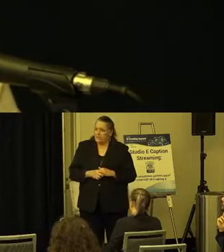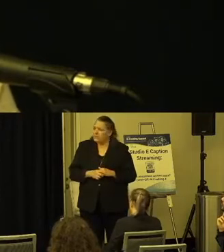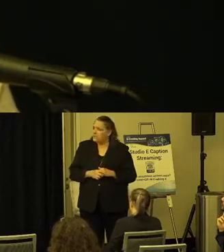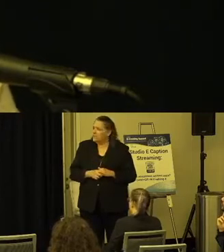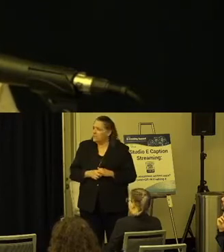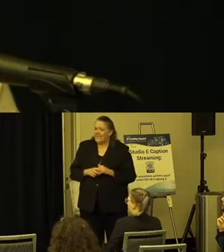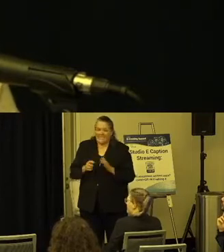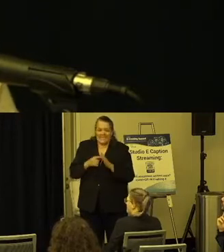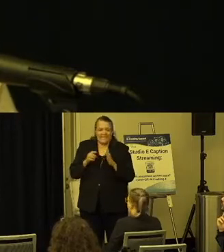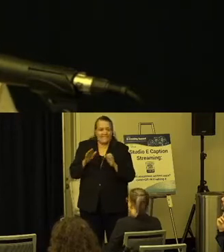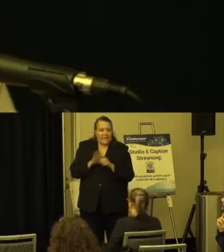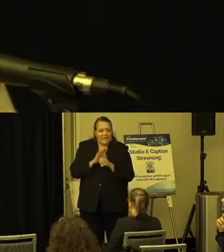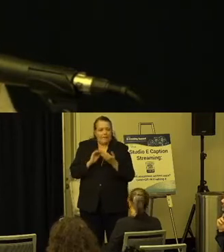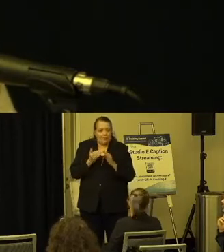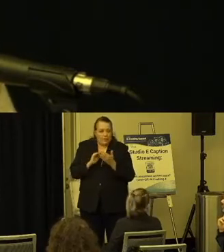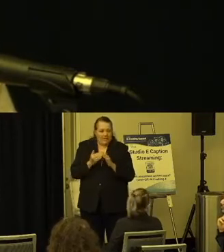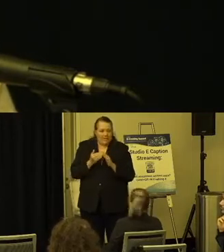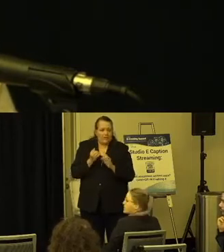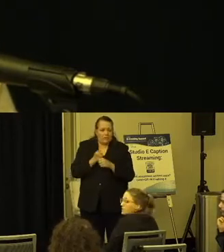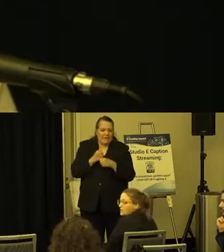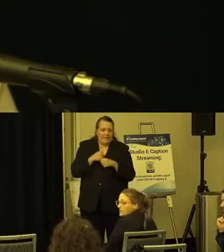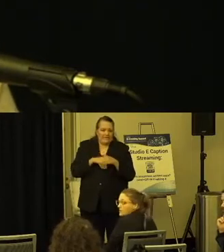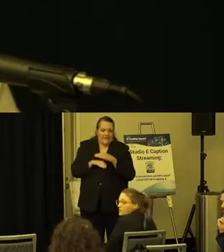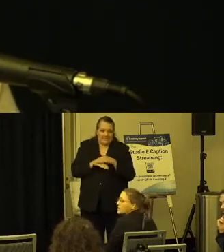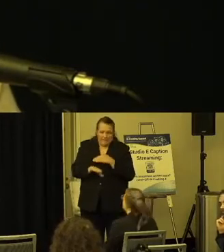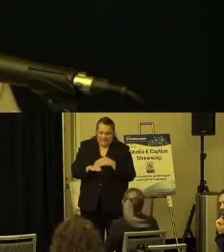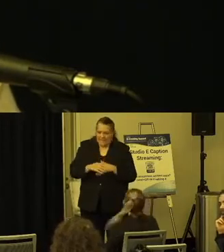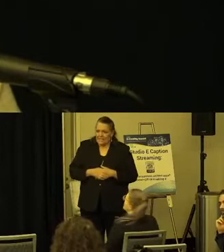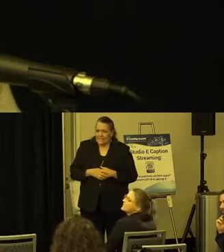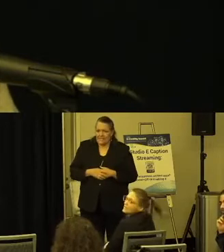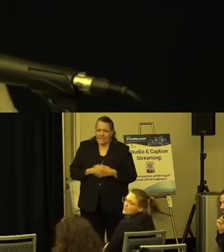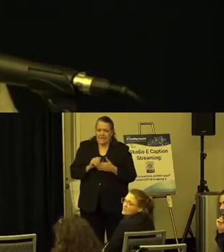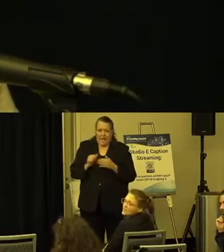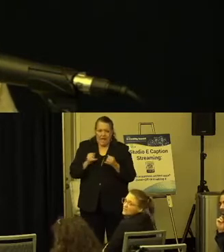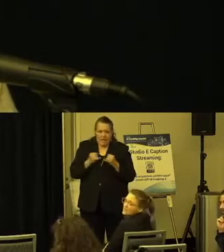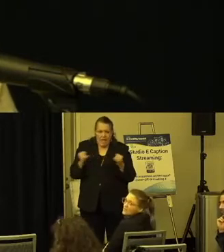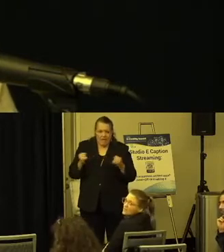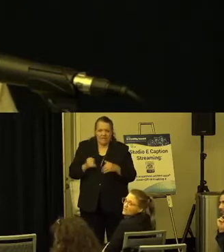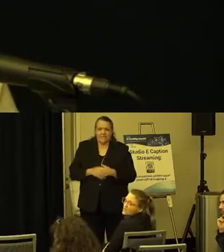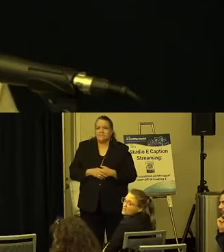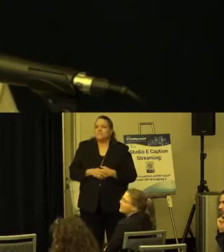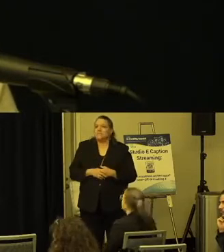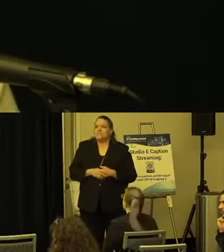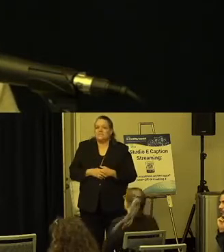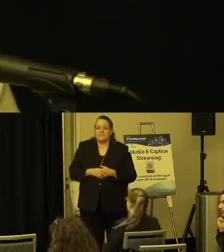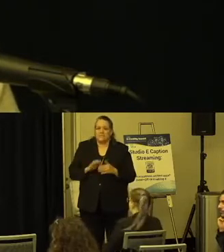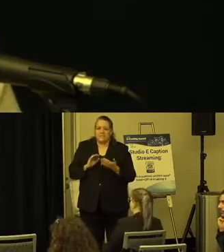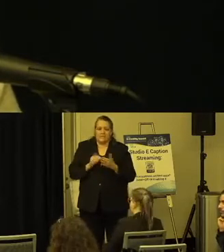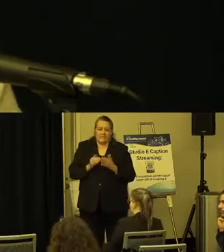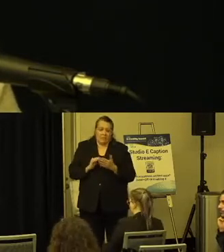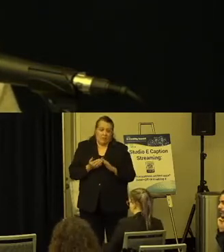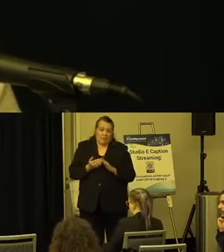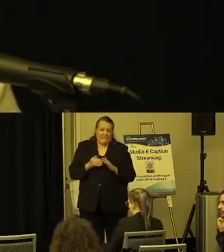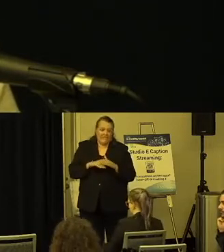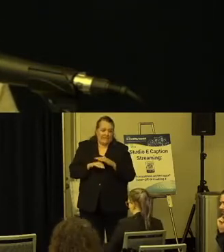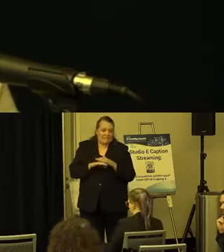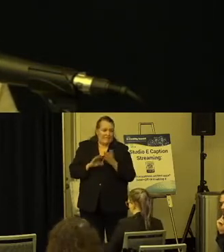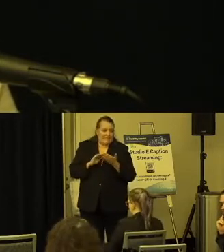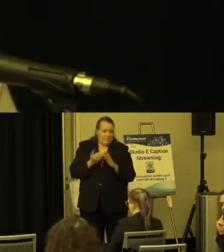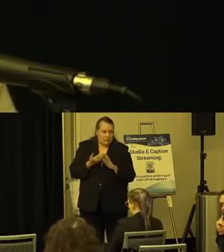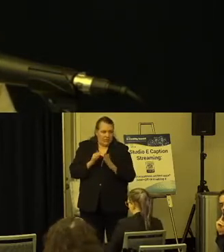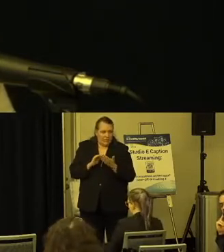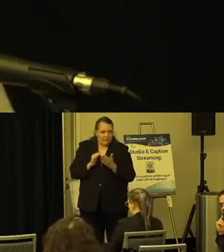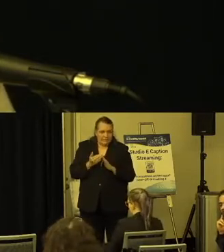community to create accessibility standards and accessibility guidelines. The community is the accessibility community that